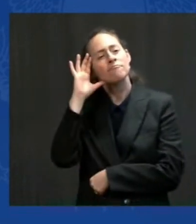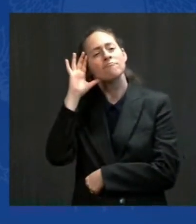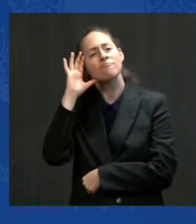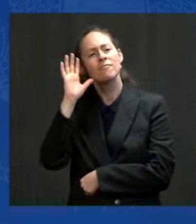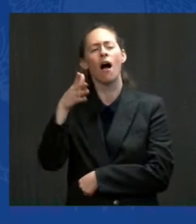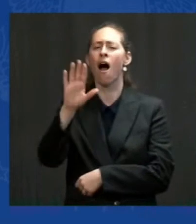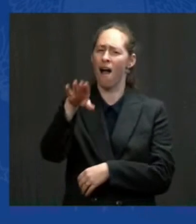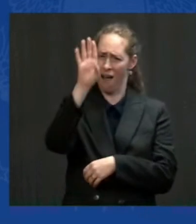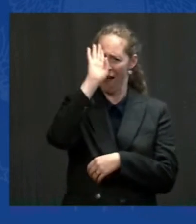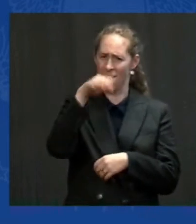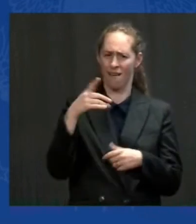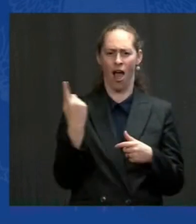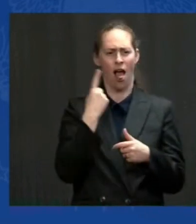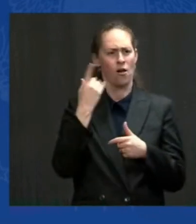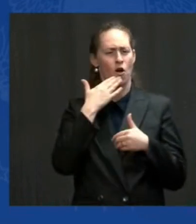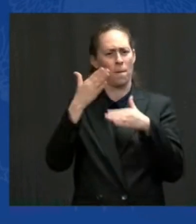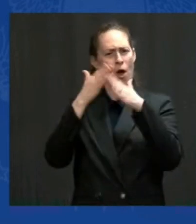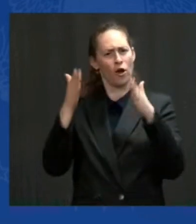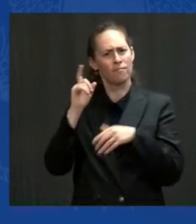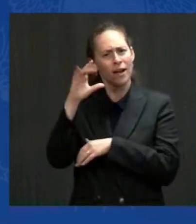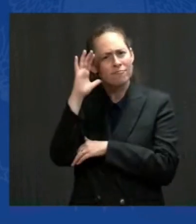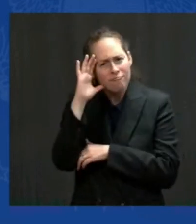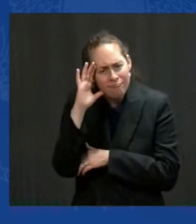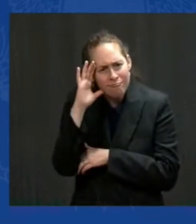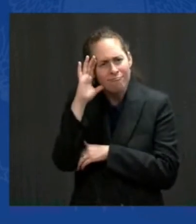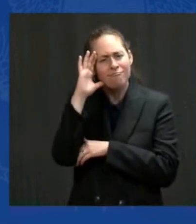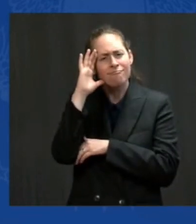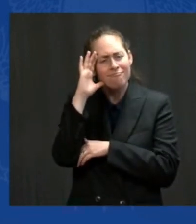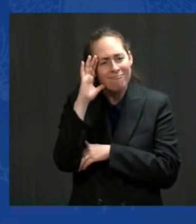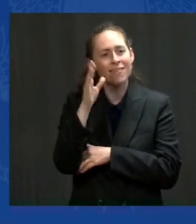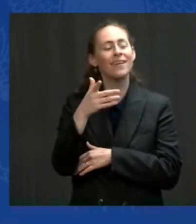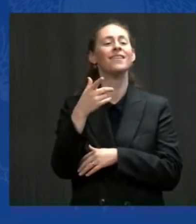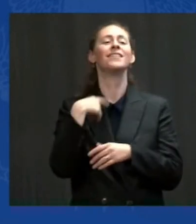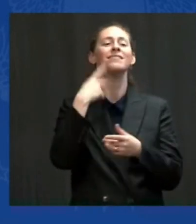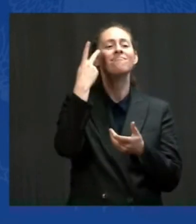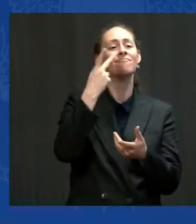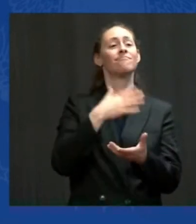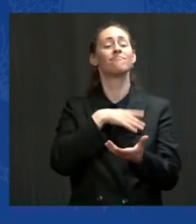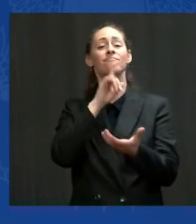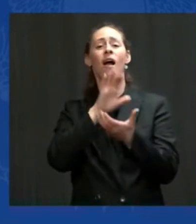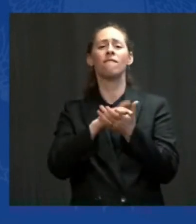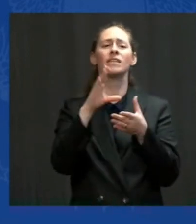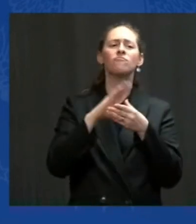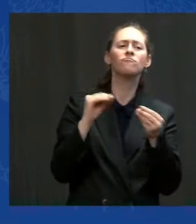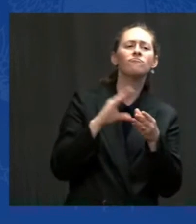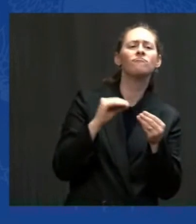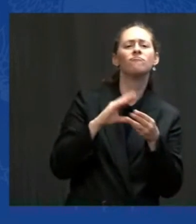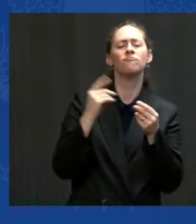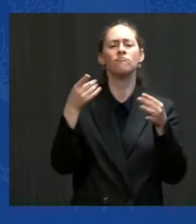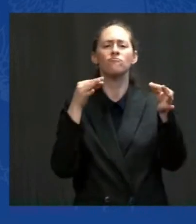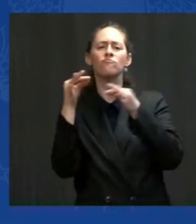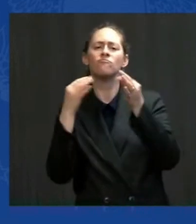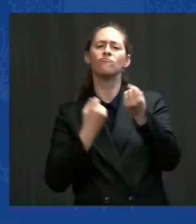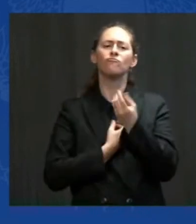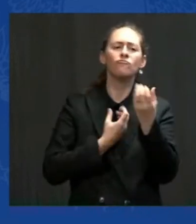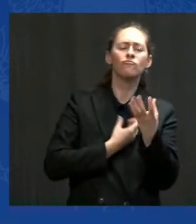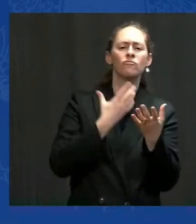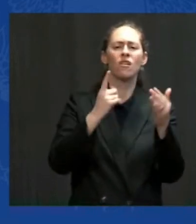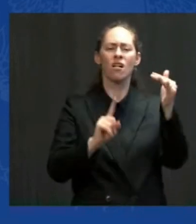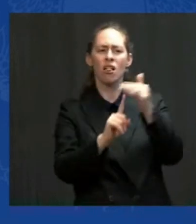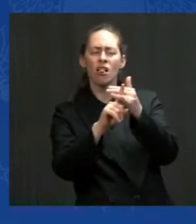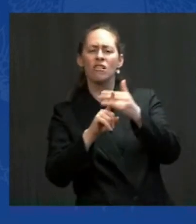wife, Rhonda, talk about the challenges and victories of public school teaching, and you have listened to your wife share countless